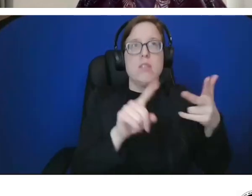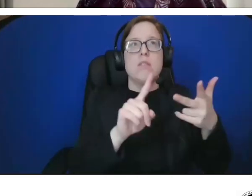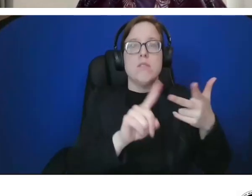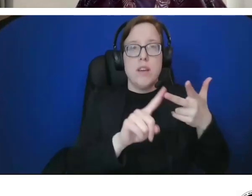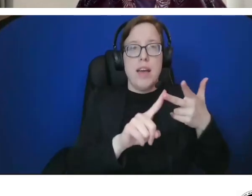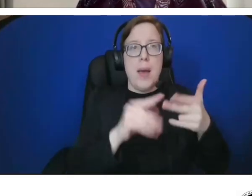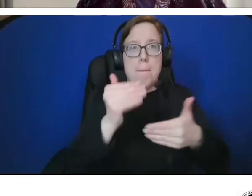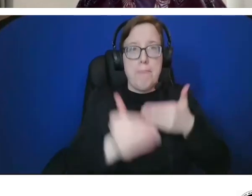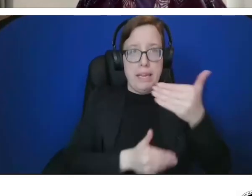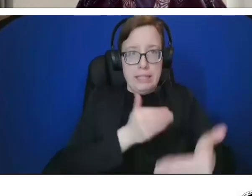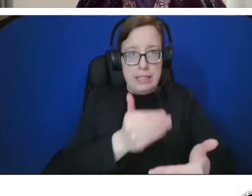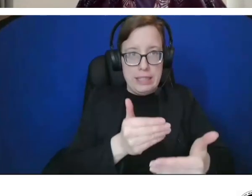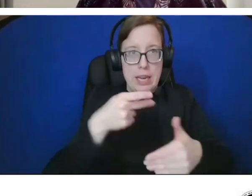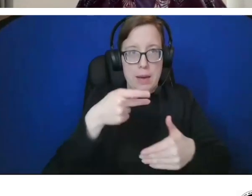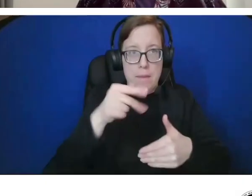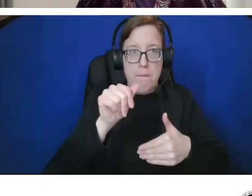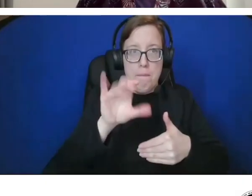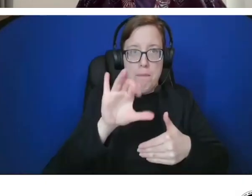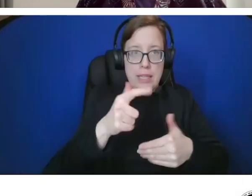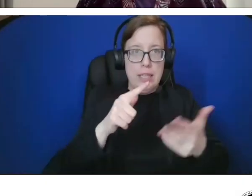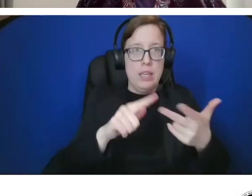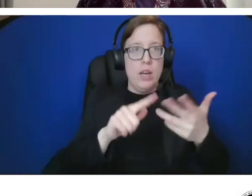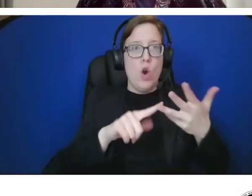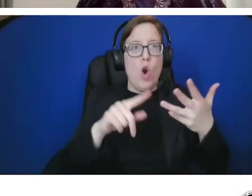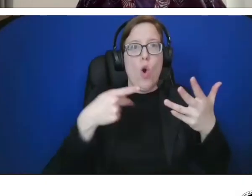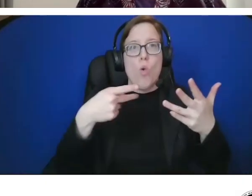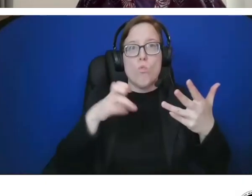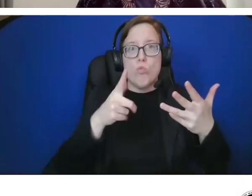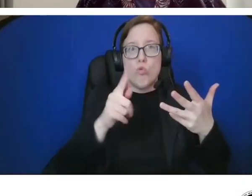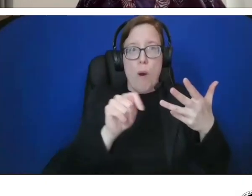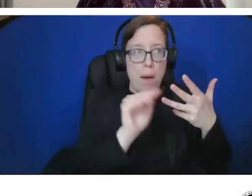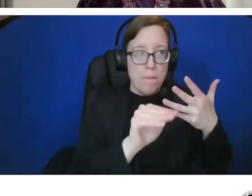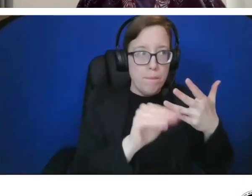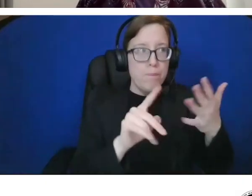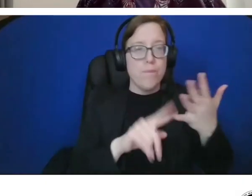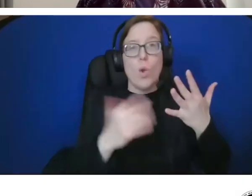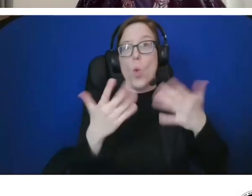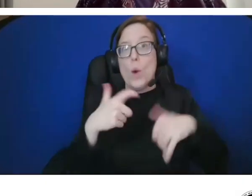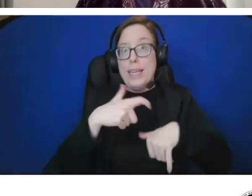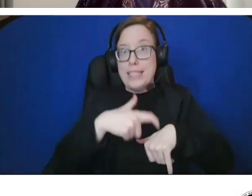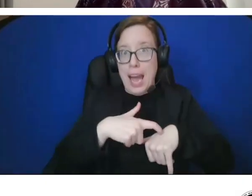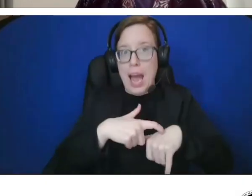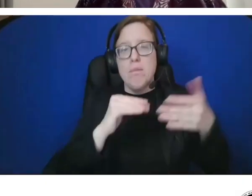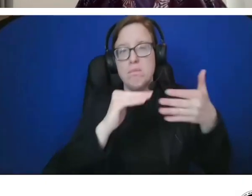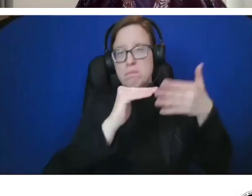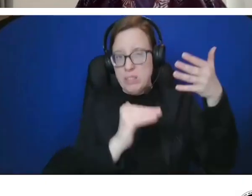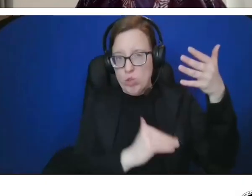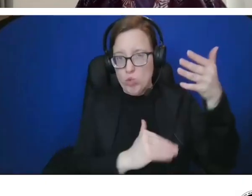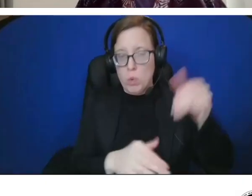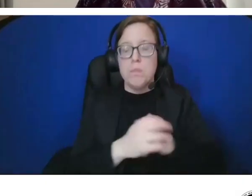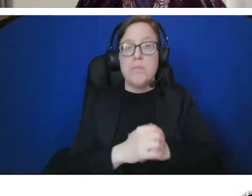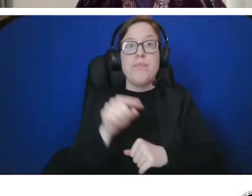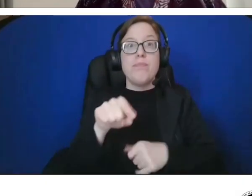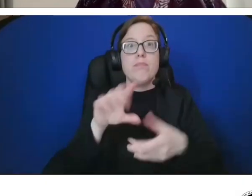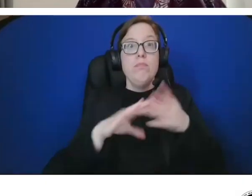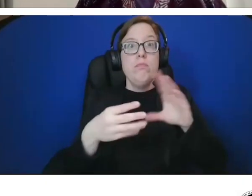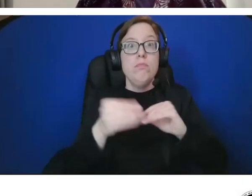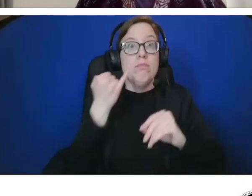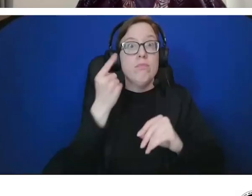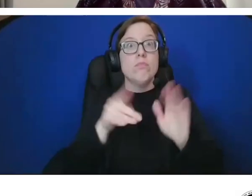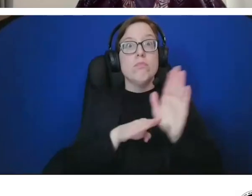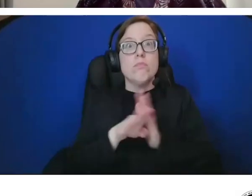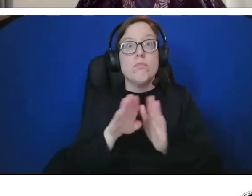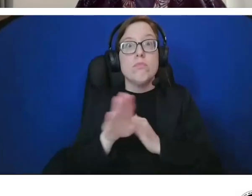pacing, prompting, reinforcement, wait time, etc. These stories, if